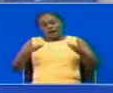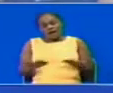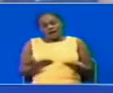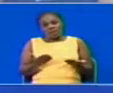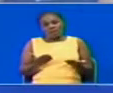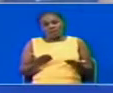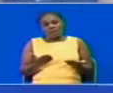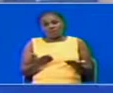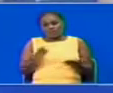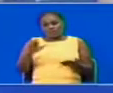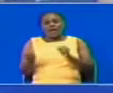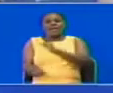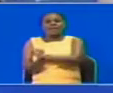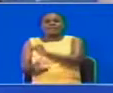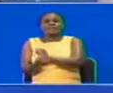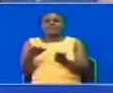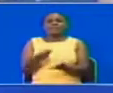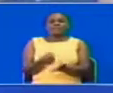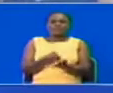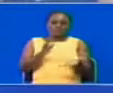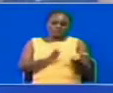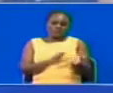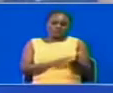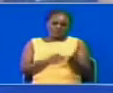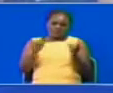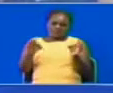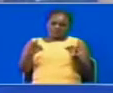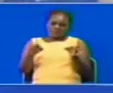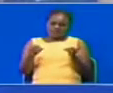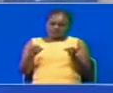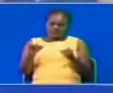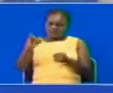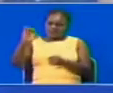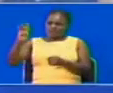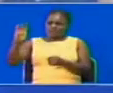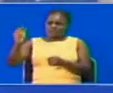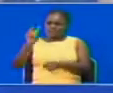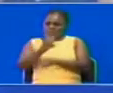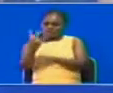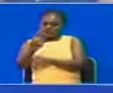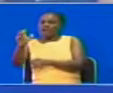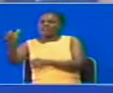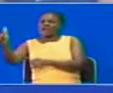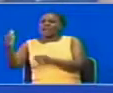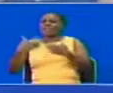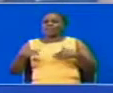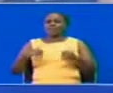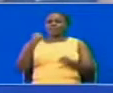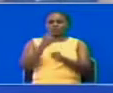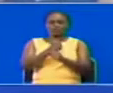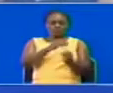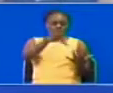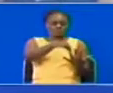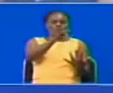then how will it maybe account for that money? There was a suggestion maybe if Jubilee could look for other alternative people to carry out their